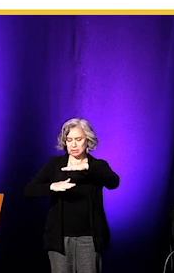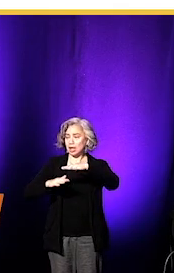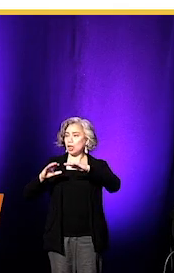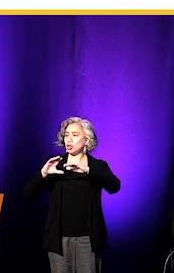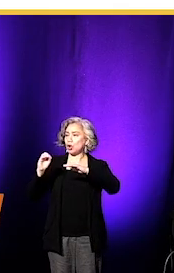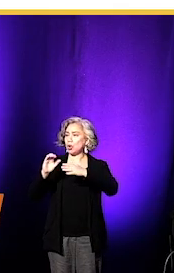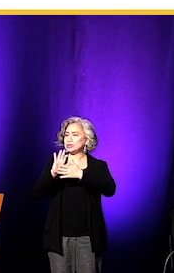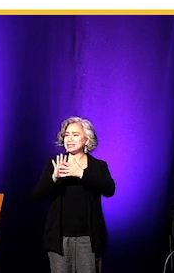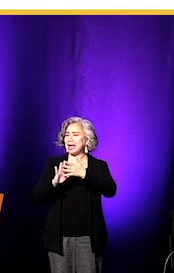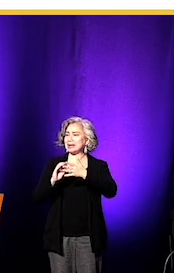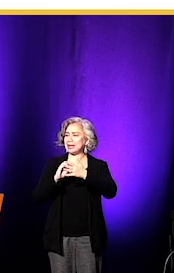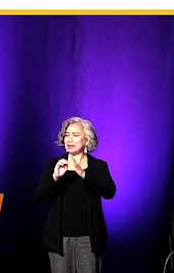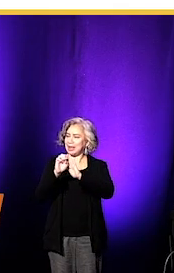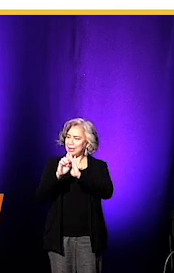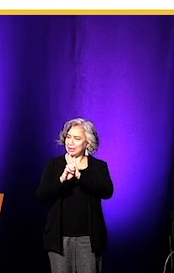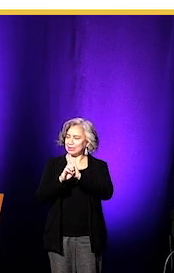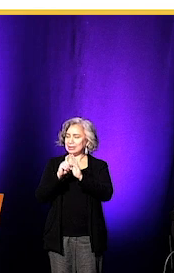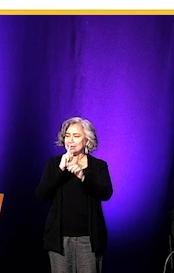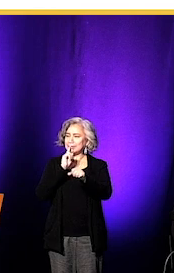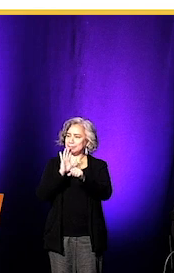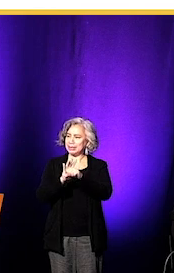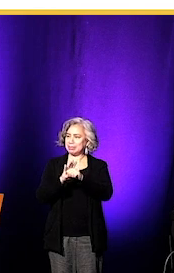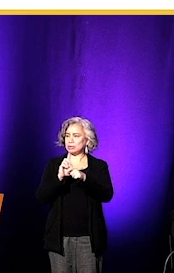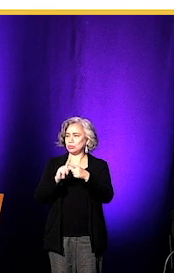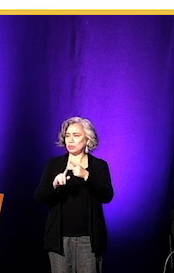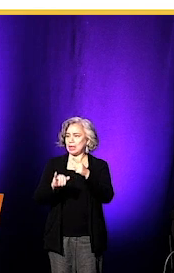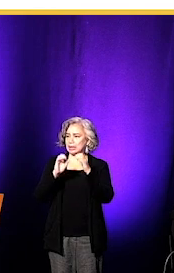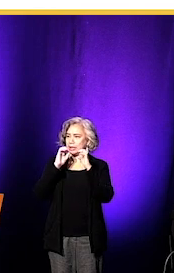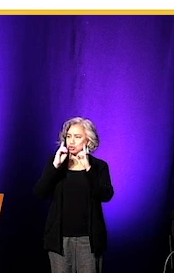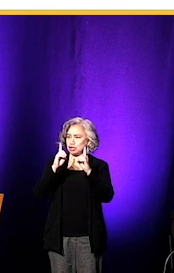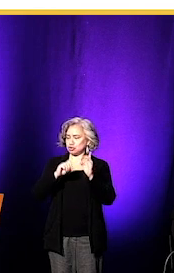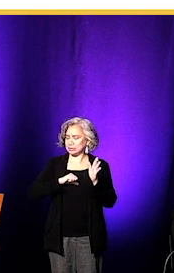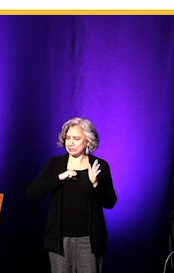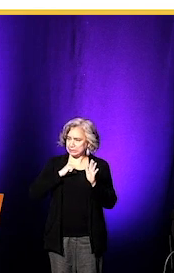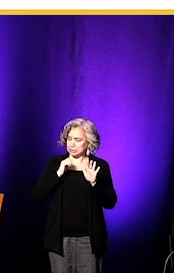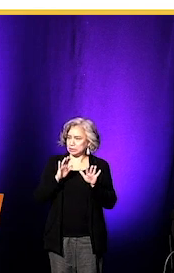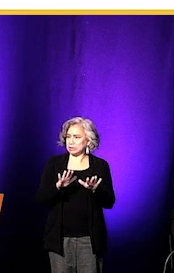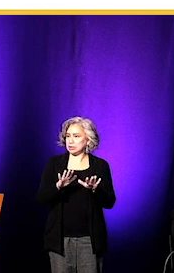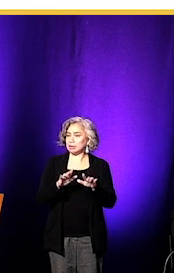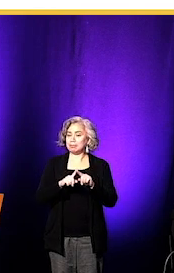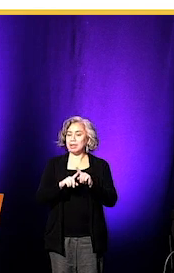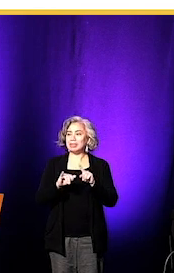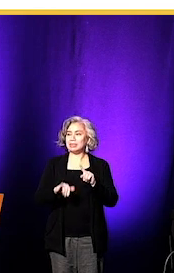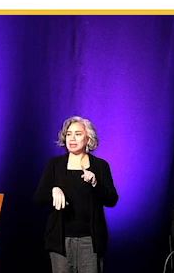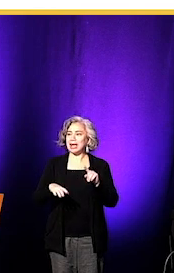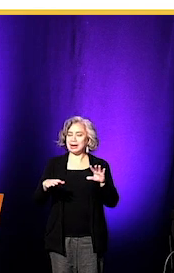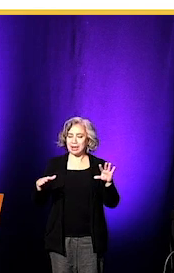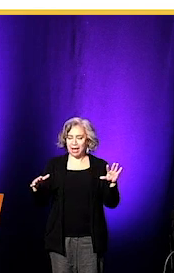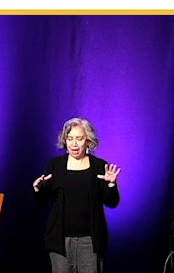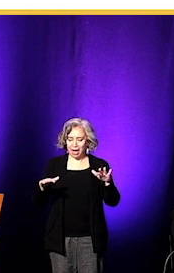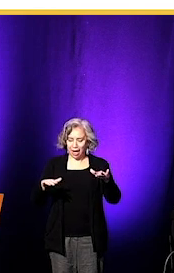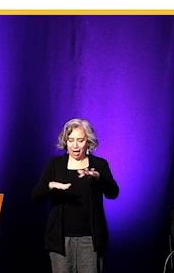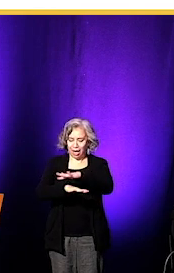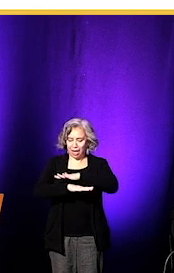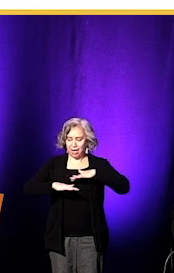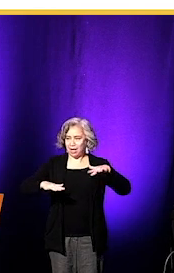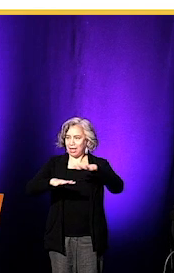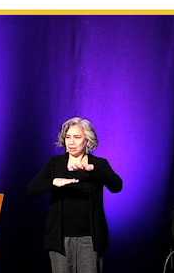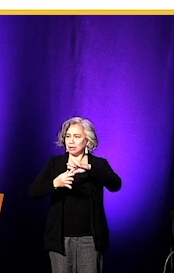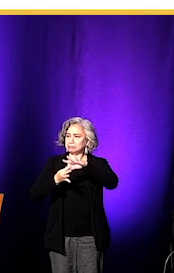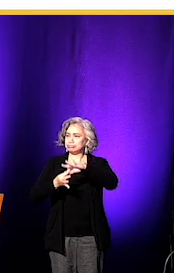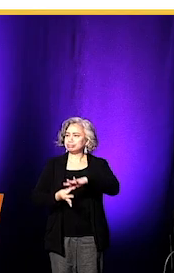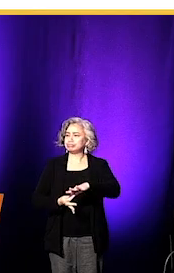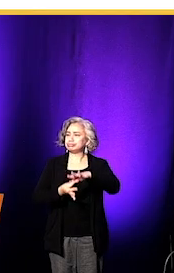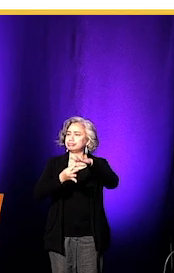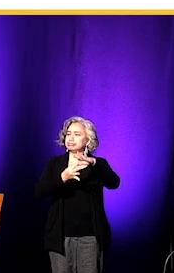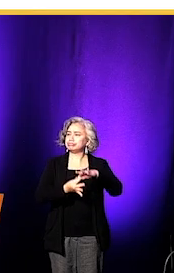and commitment to educational dignity. But they were enacted in different but mutually informing ways across the two